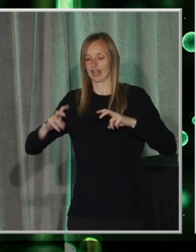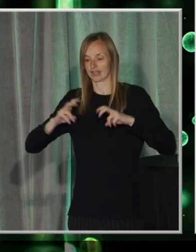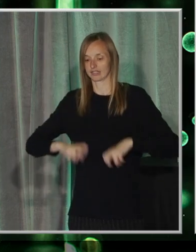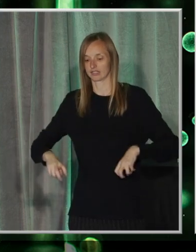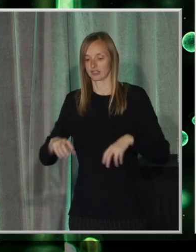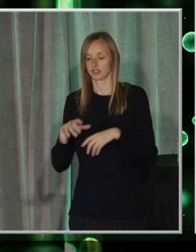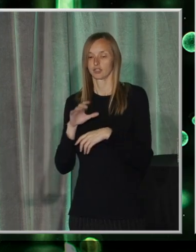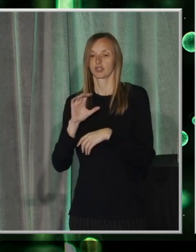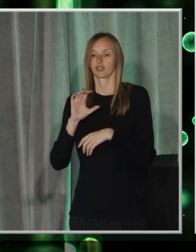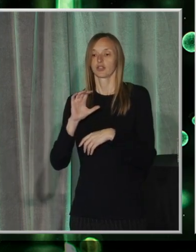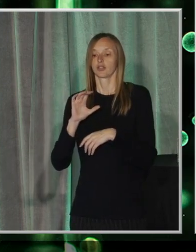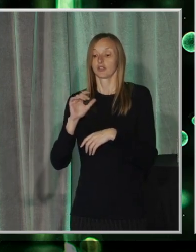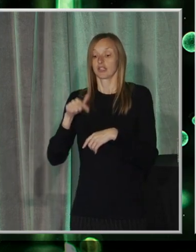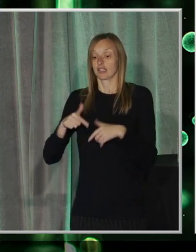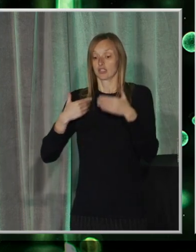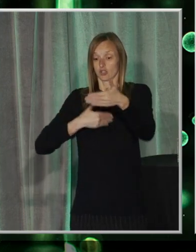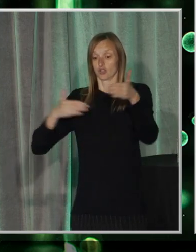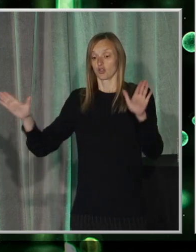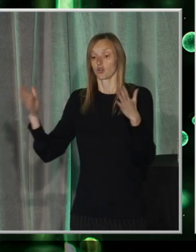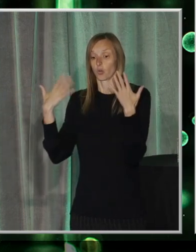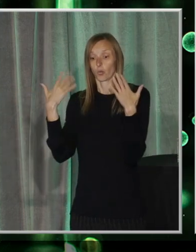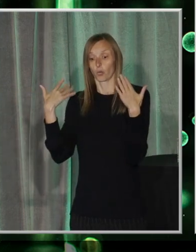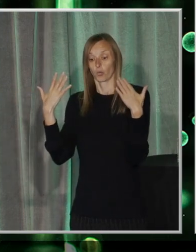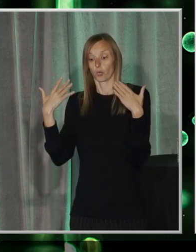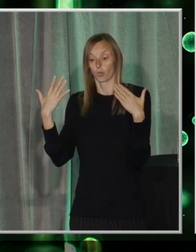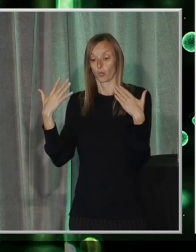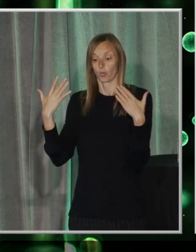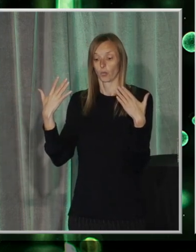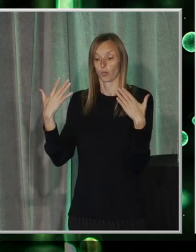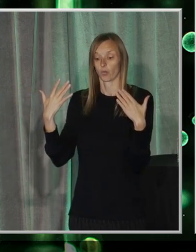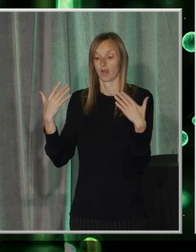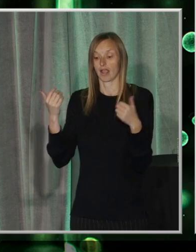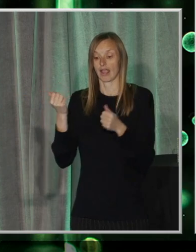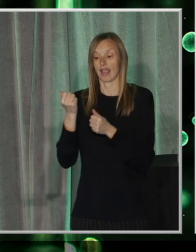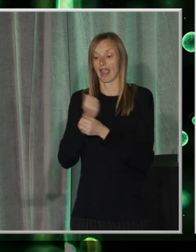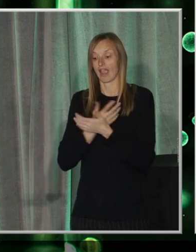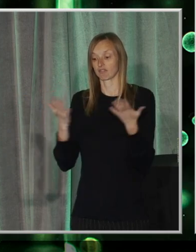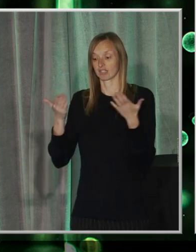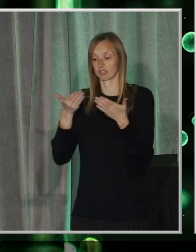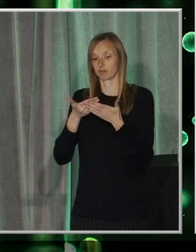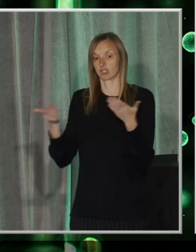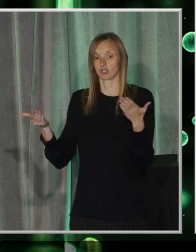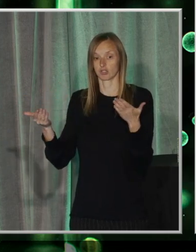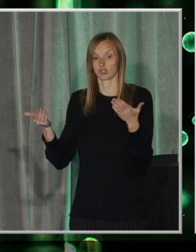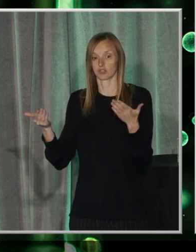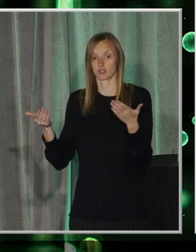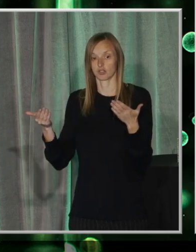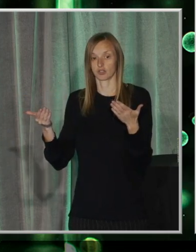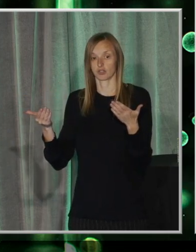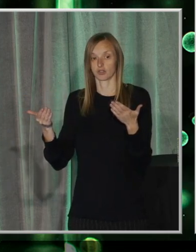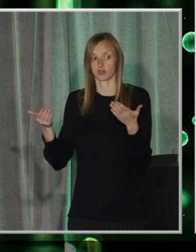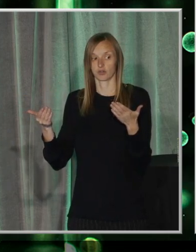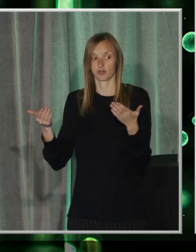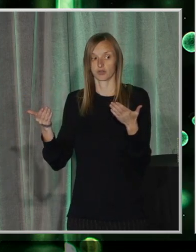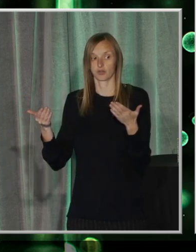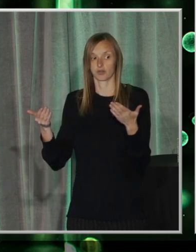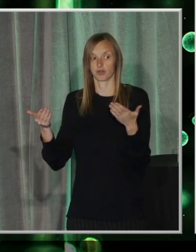charcoals that this coolers that we're bringing, every single material has its load